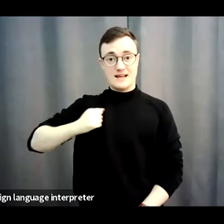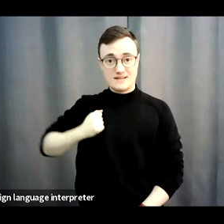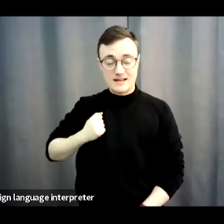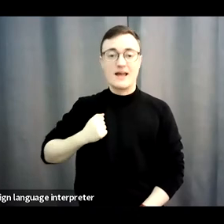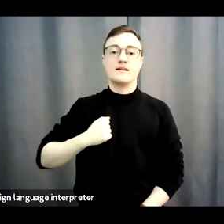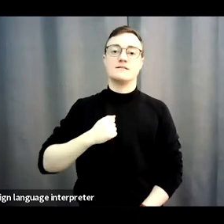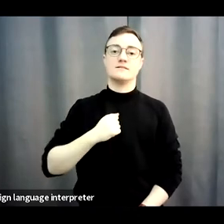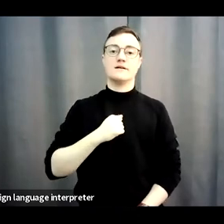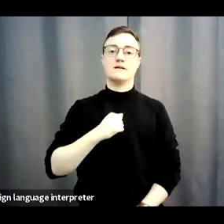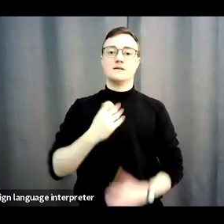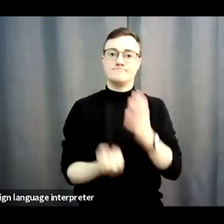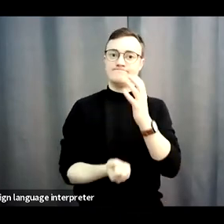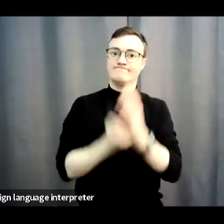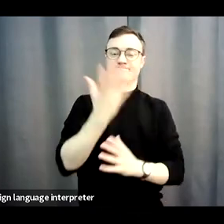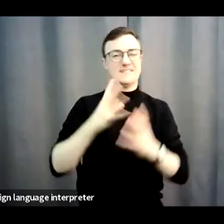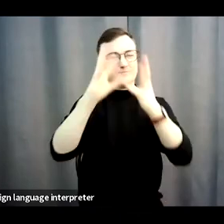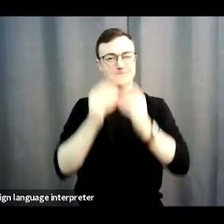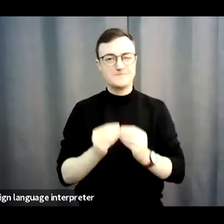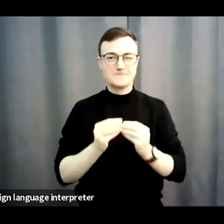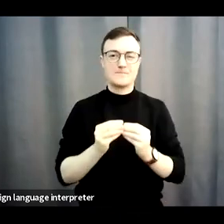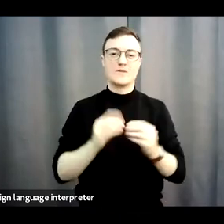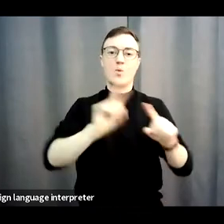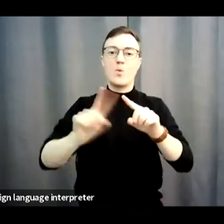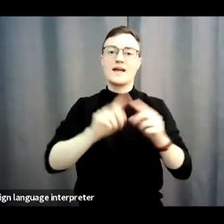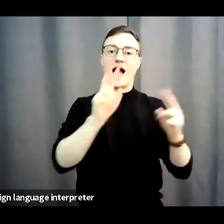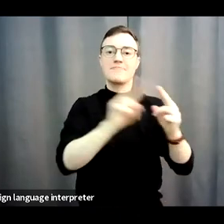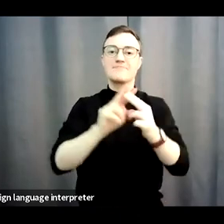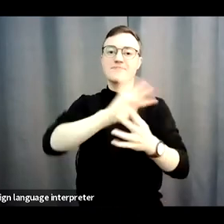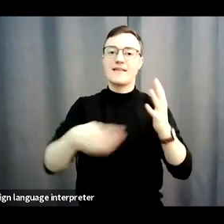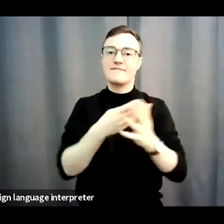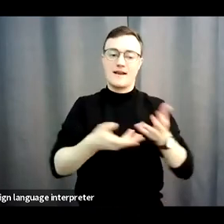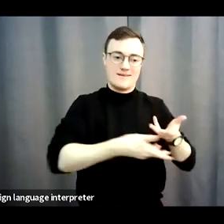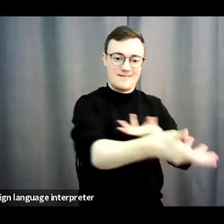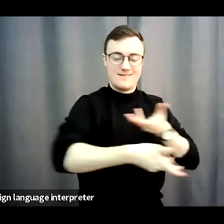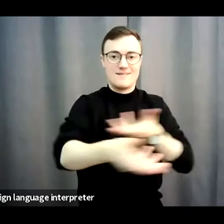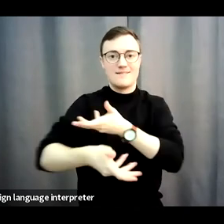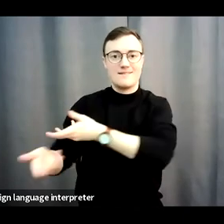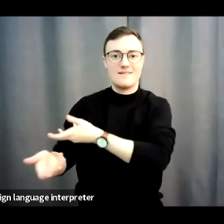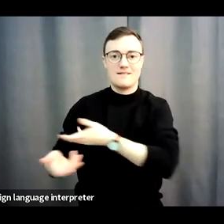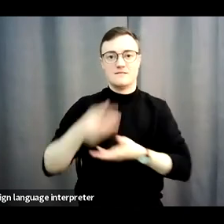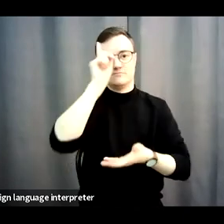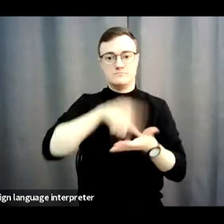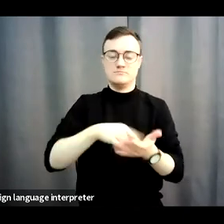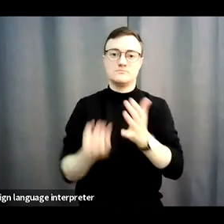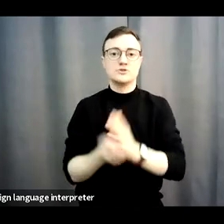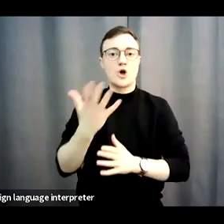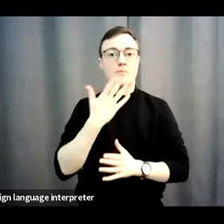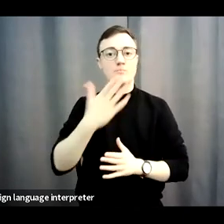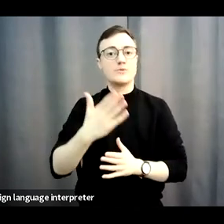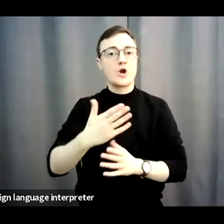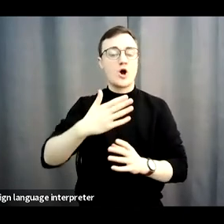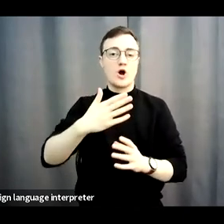youth work and youth policy program, underscoring the means to support equal opportunities,